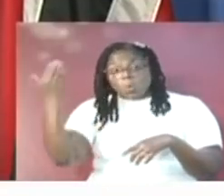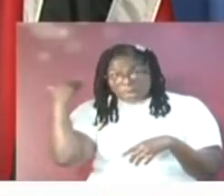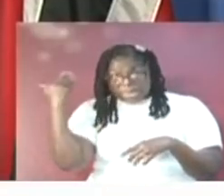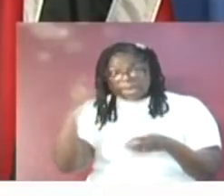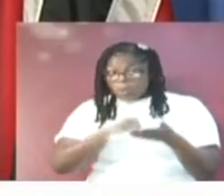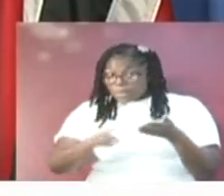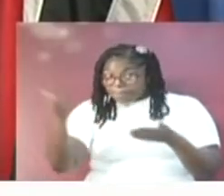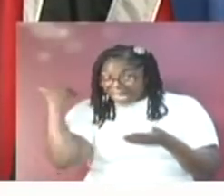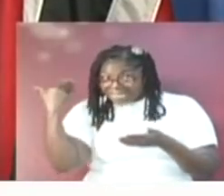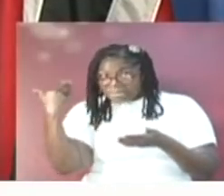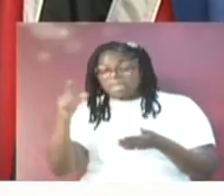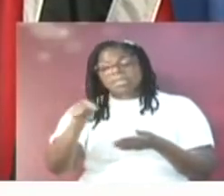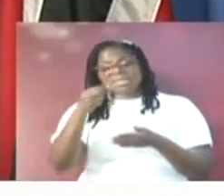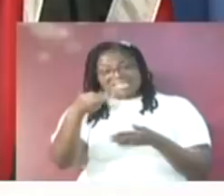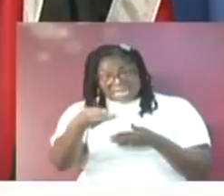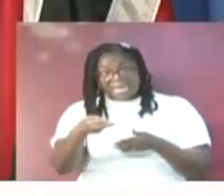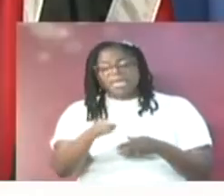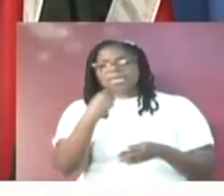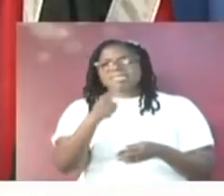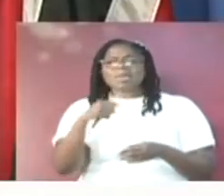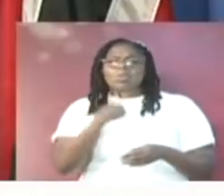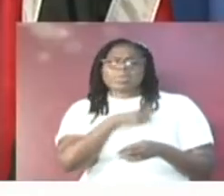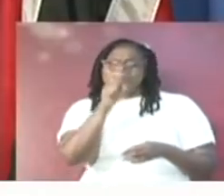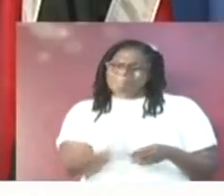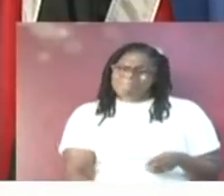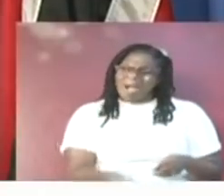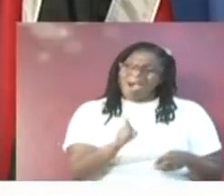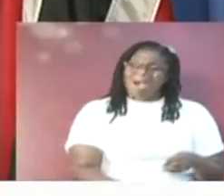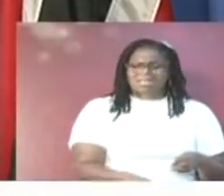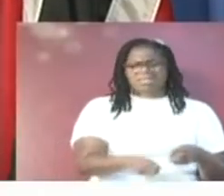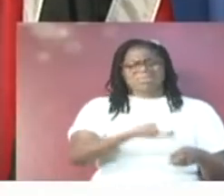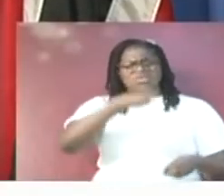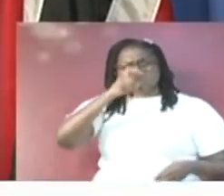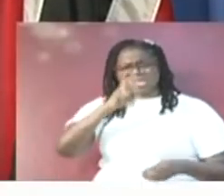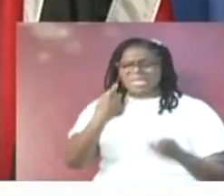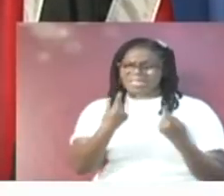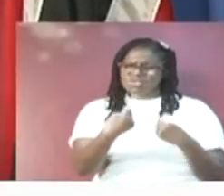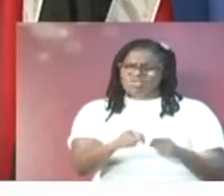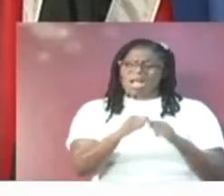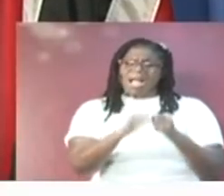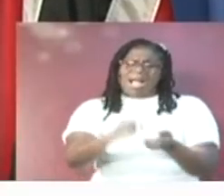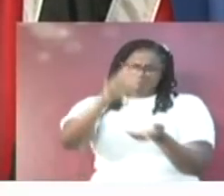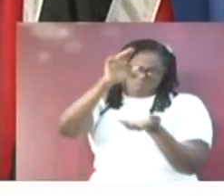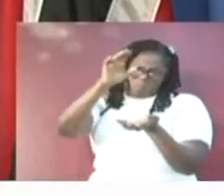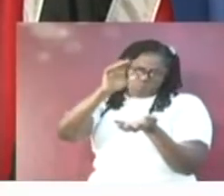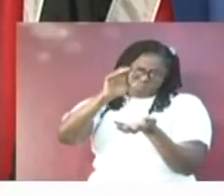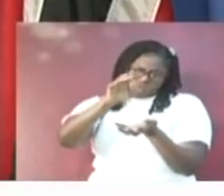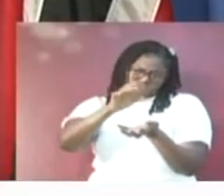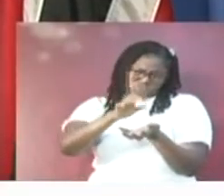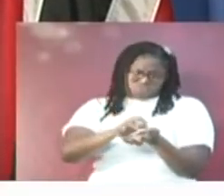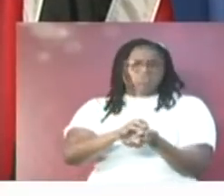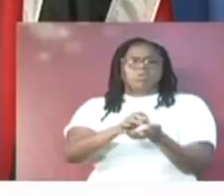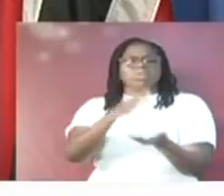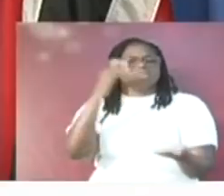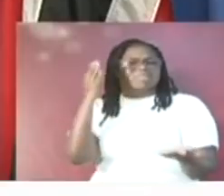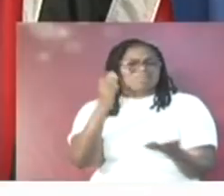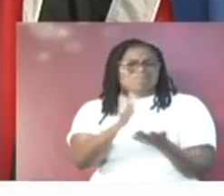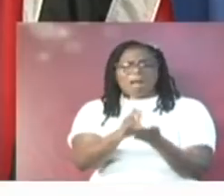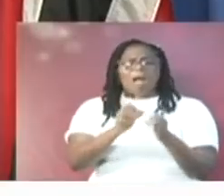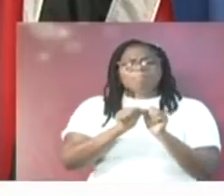try and push back the rate of infection in the country. I don't expect that to win me any popularity